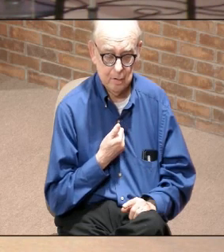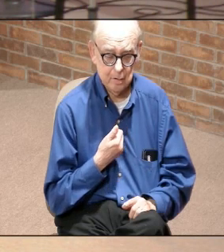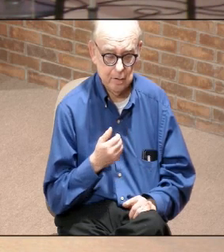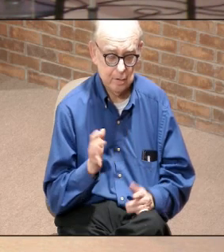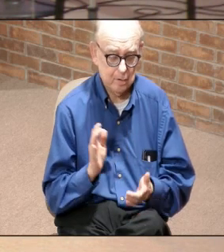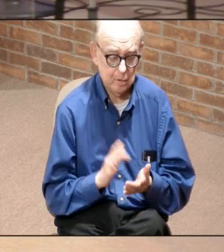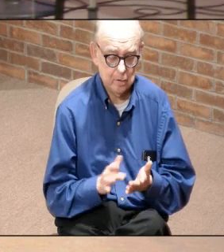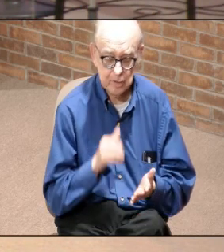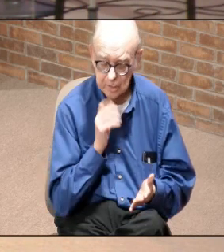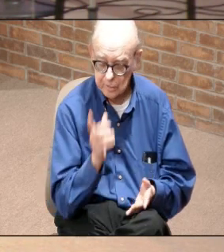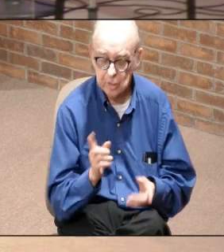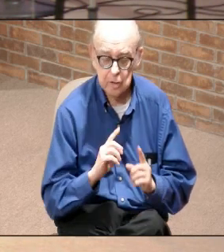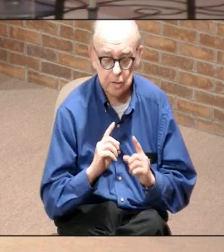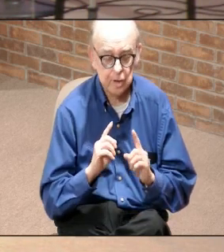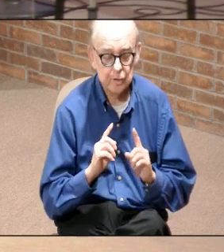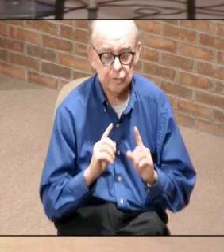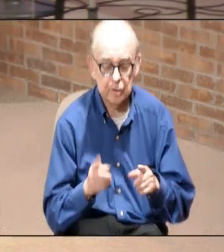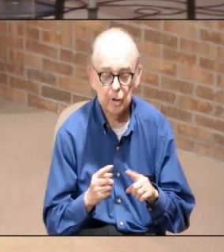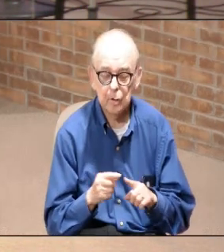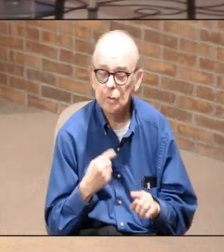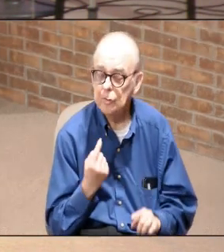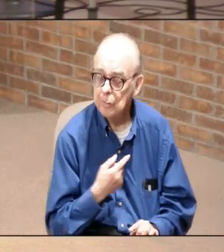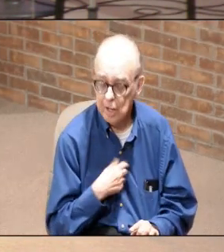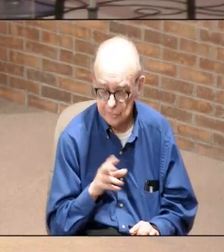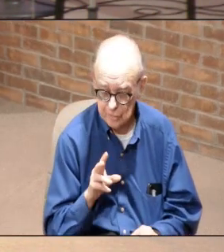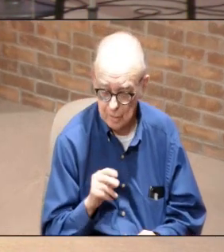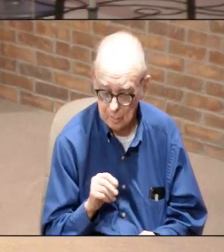And the glory doesn't go to us.